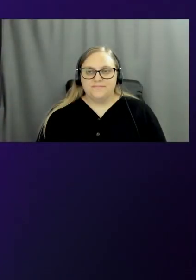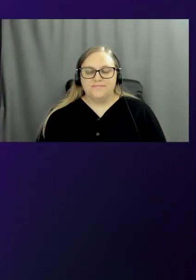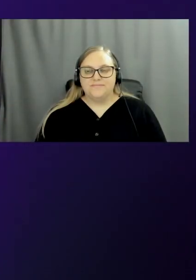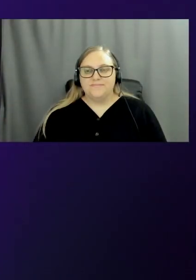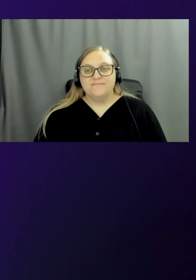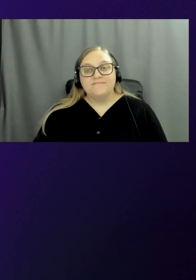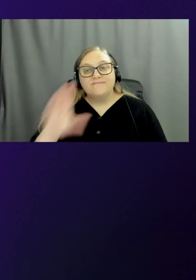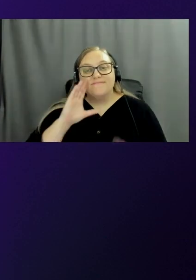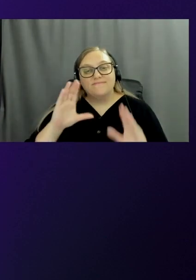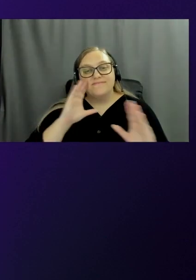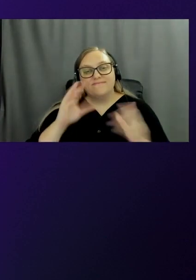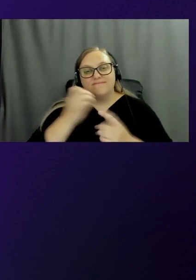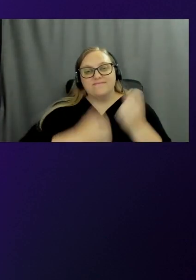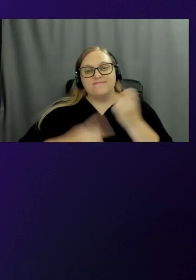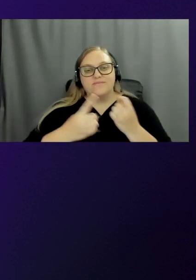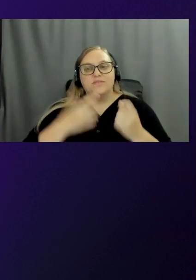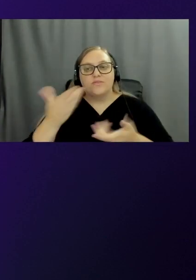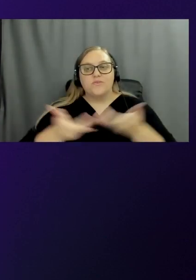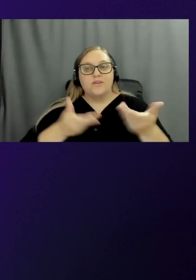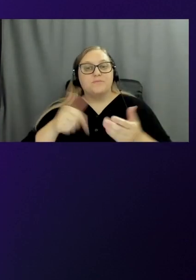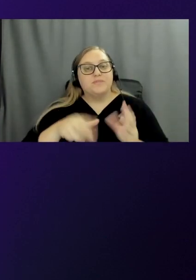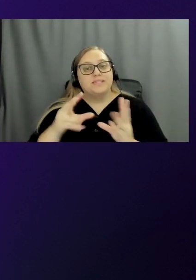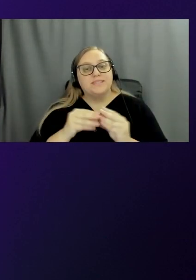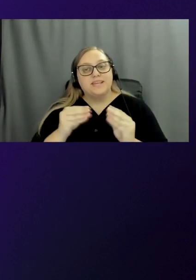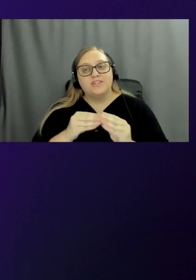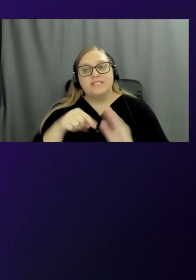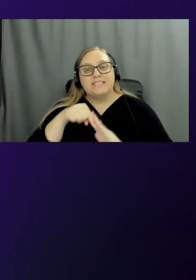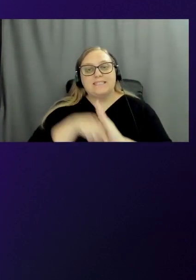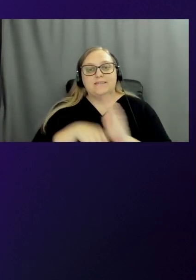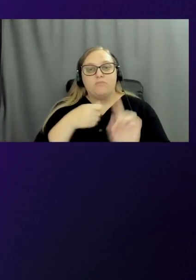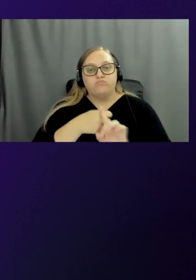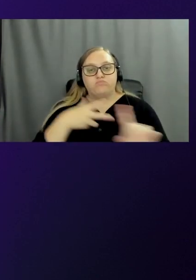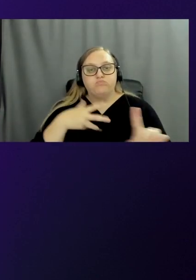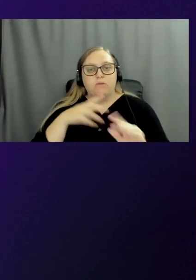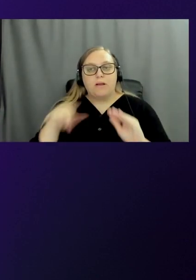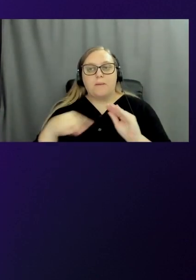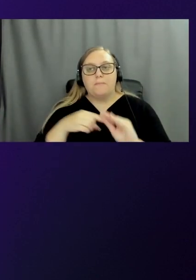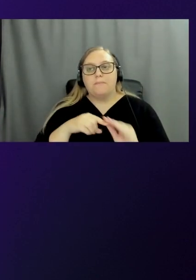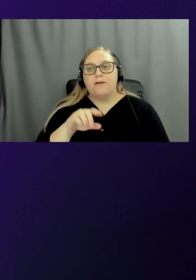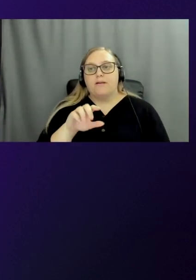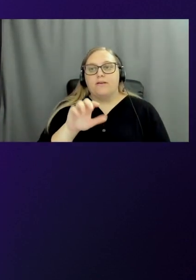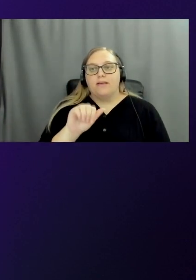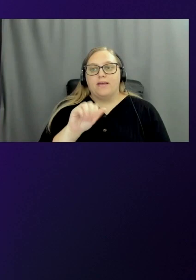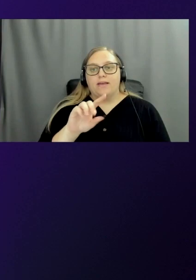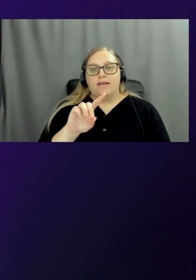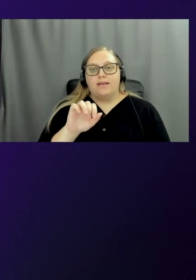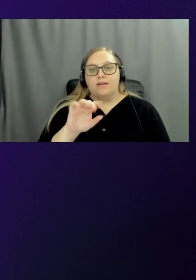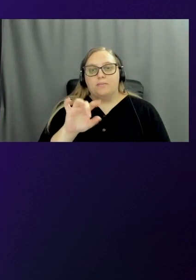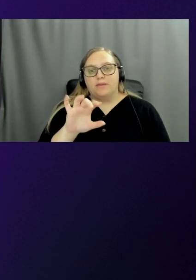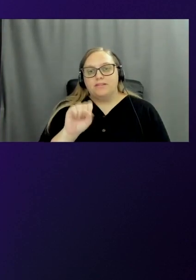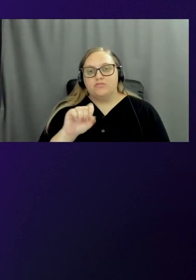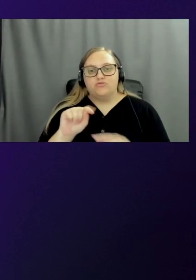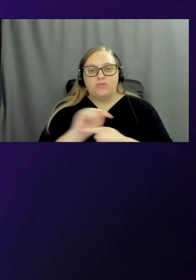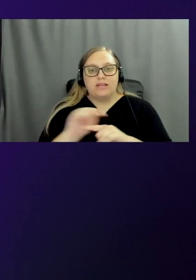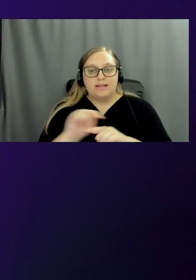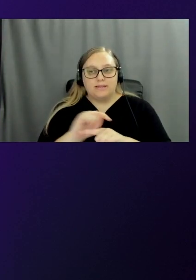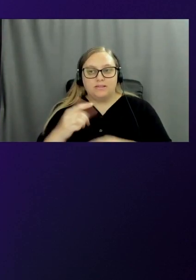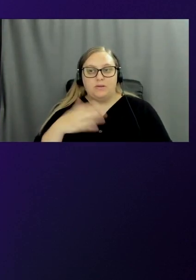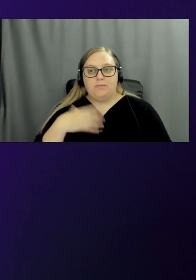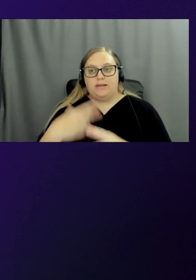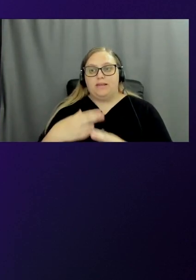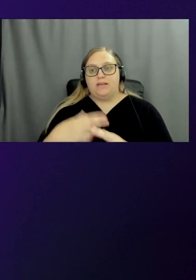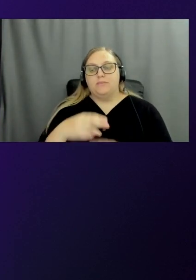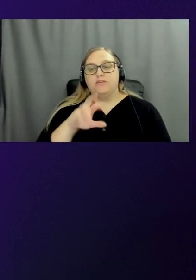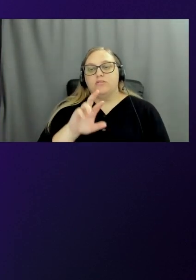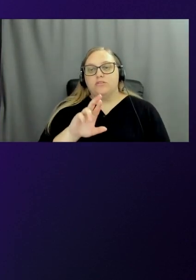Hello, everyone, and welcome to this session, which is a deep dive on AWS Trainium and AWS Inferentia. My name is Shruti Koparkar,